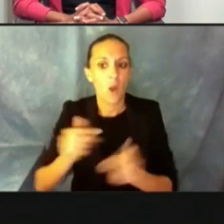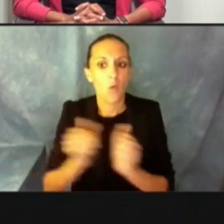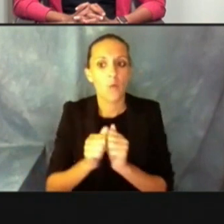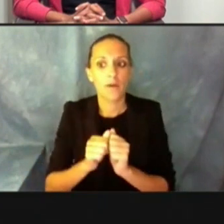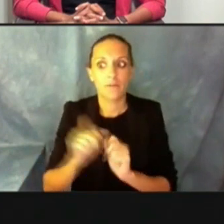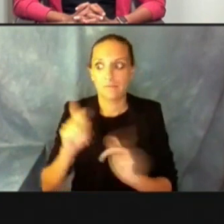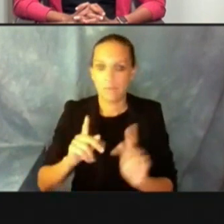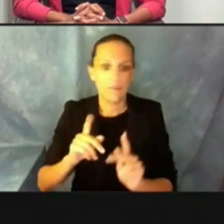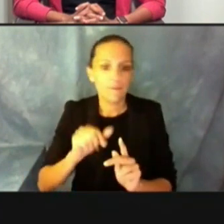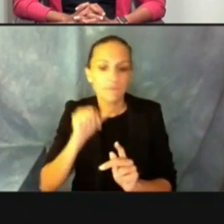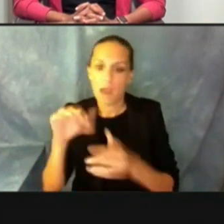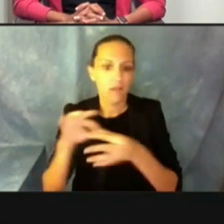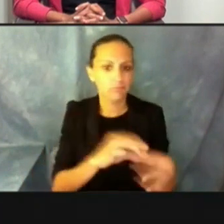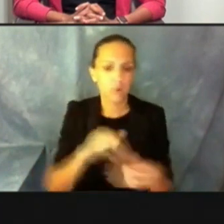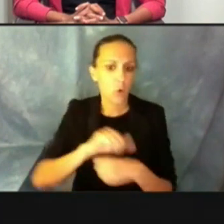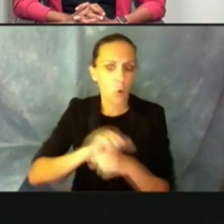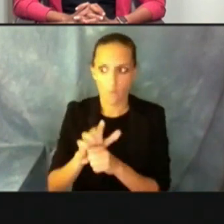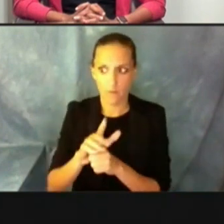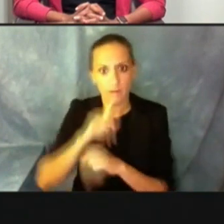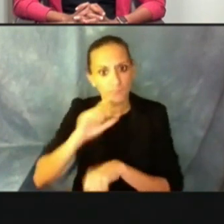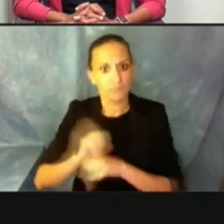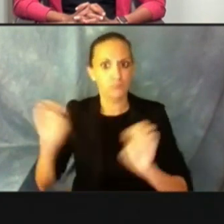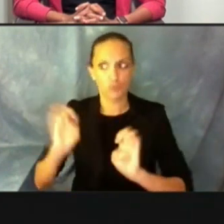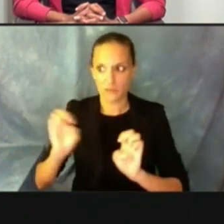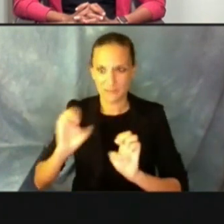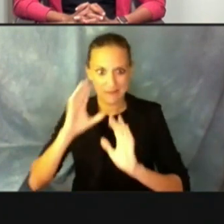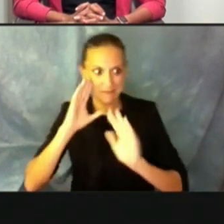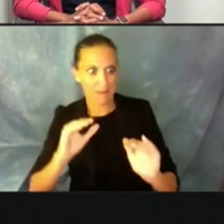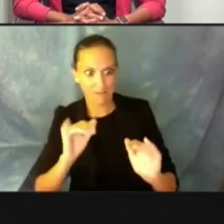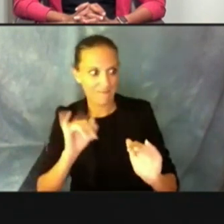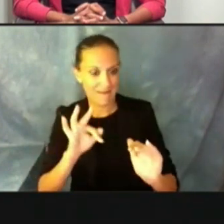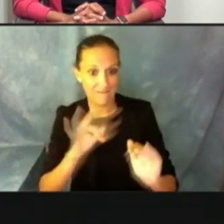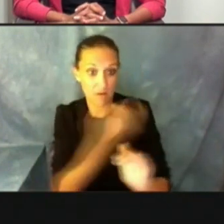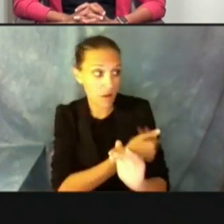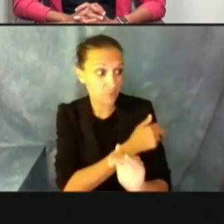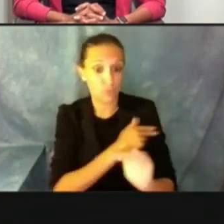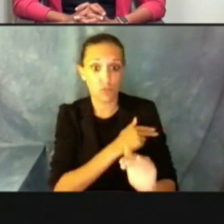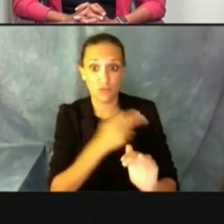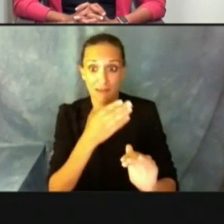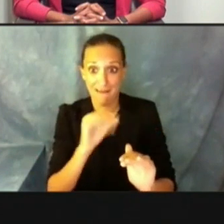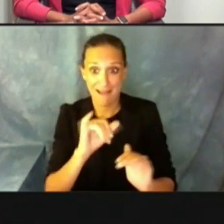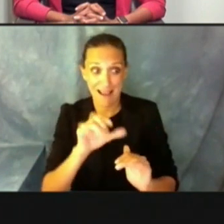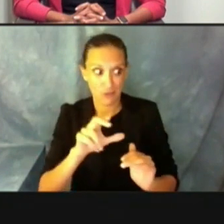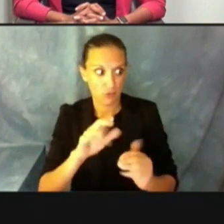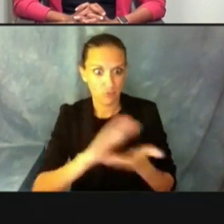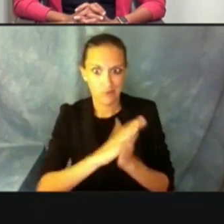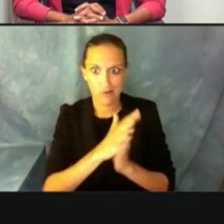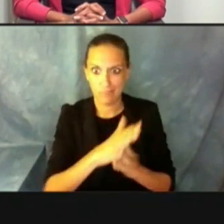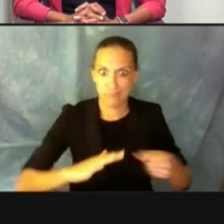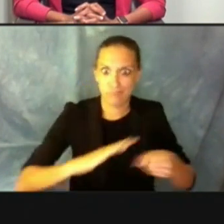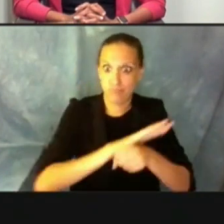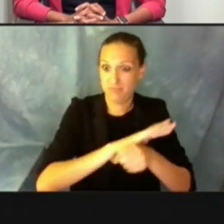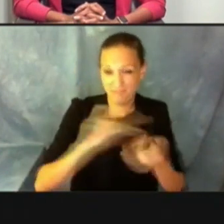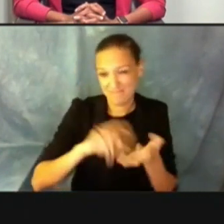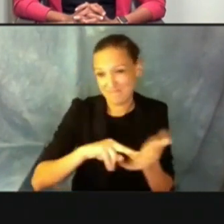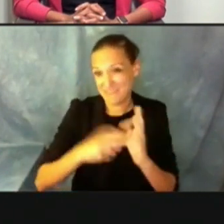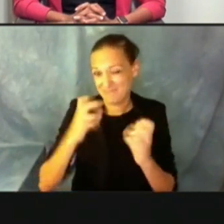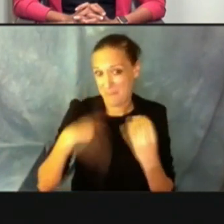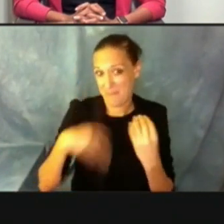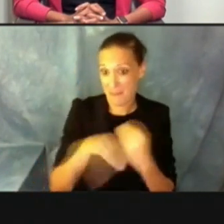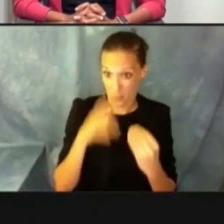medical emergencies expect if hospitals and ICUs become saturated? And I guess my addition to that is basically, are we looking at a field